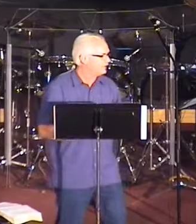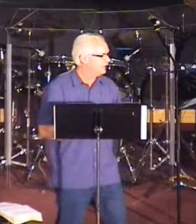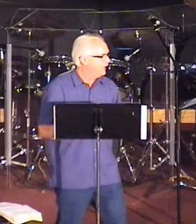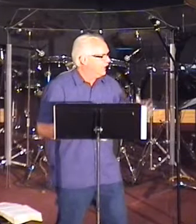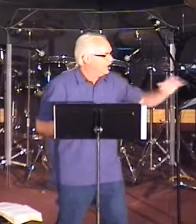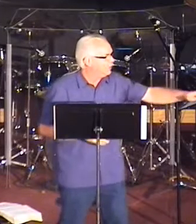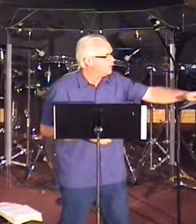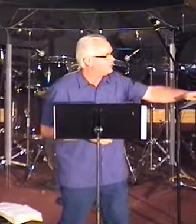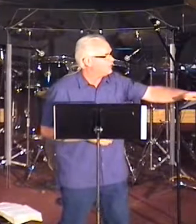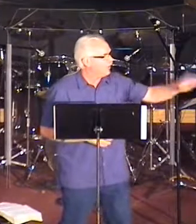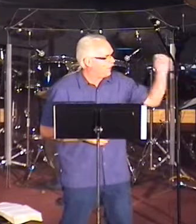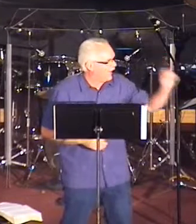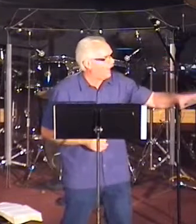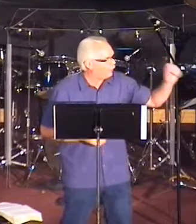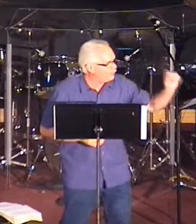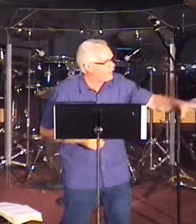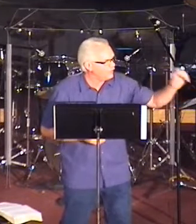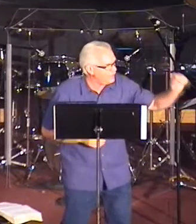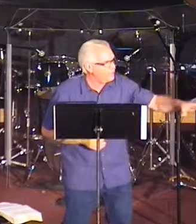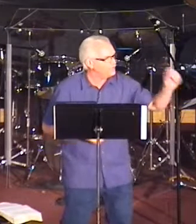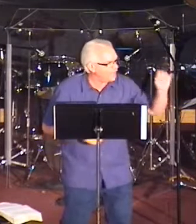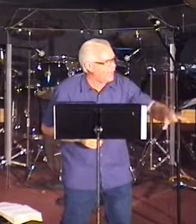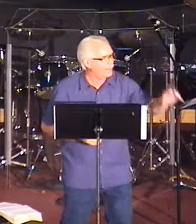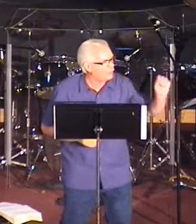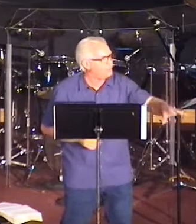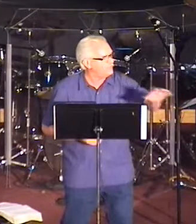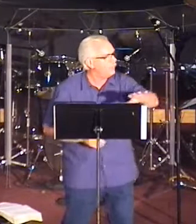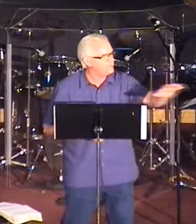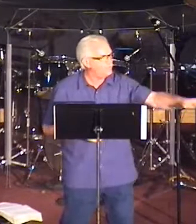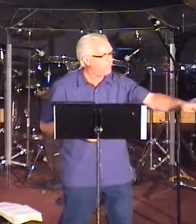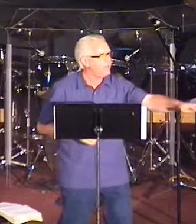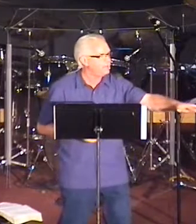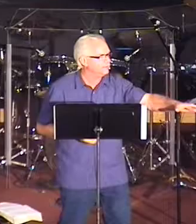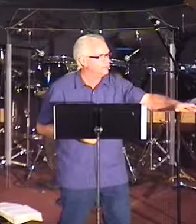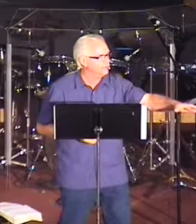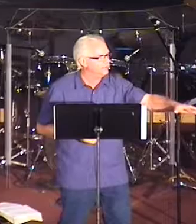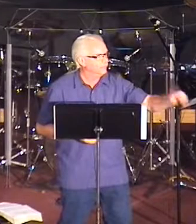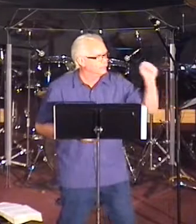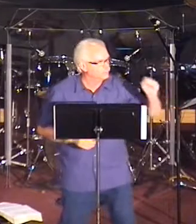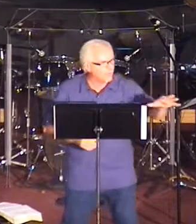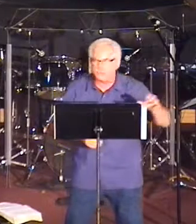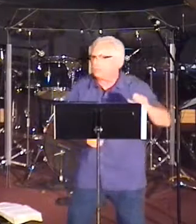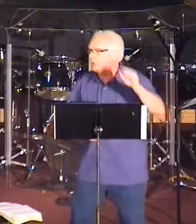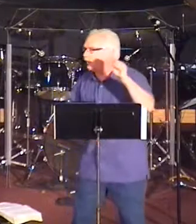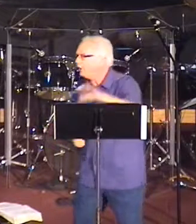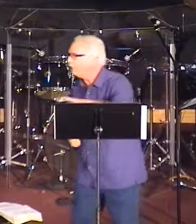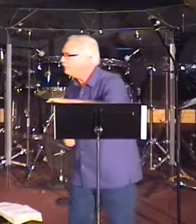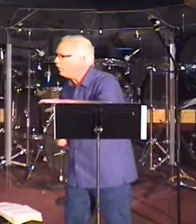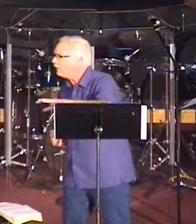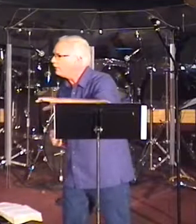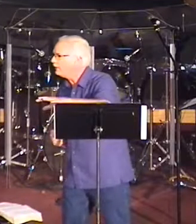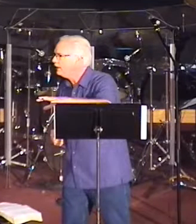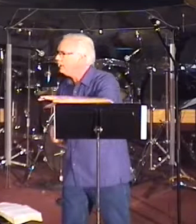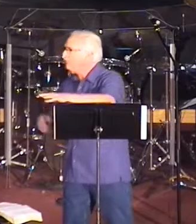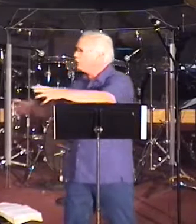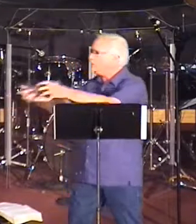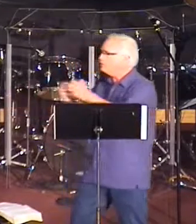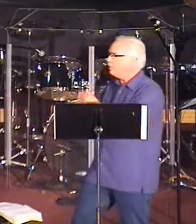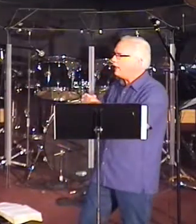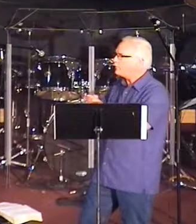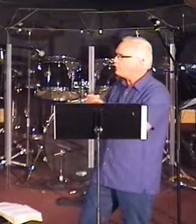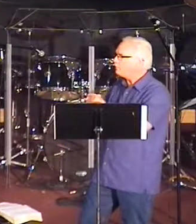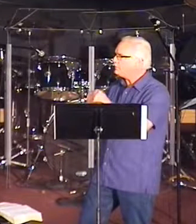us. He wants us to know how near he is and how close he wants to be. Whether you're driving your car or going to work, whether